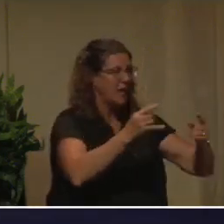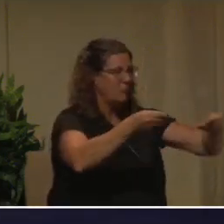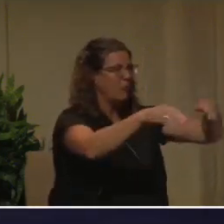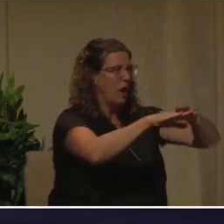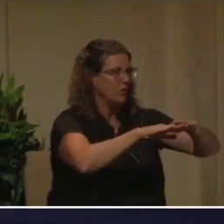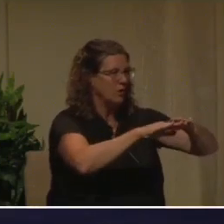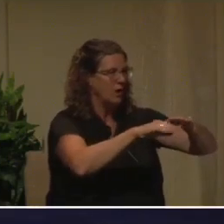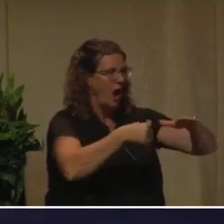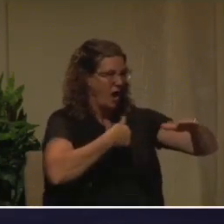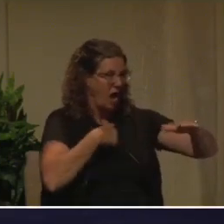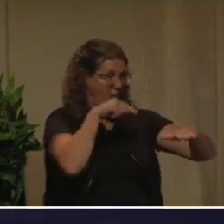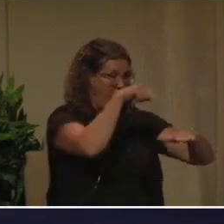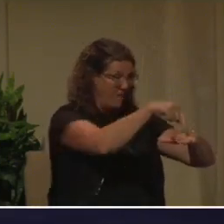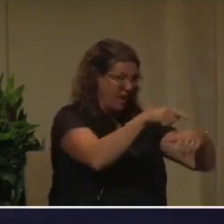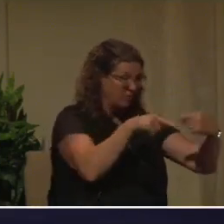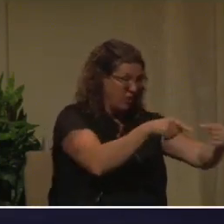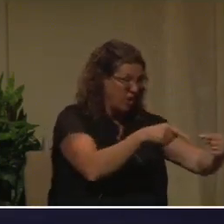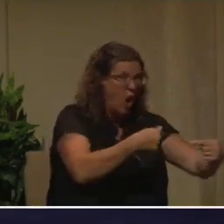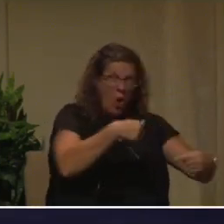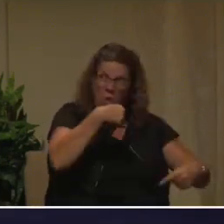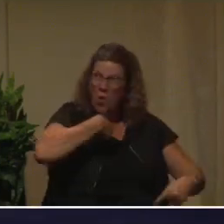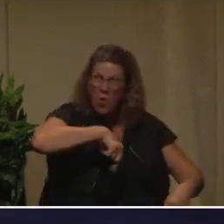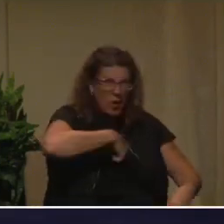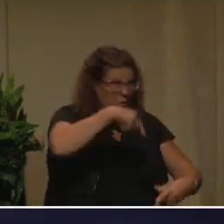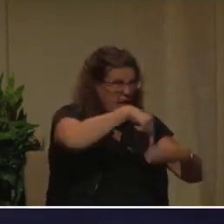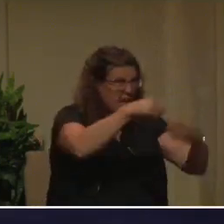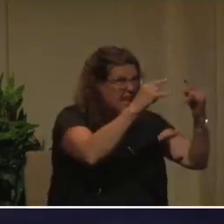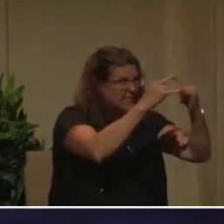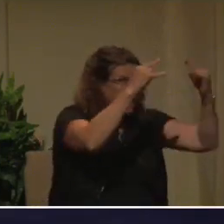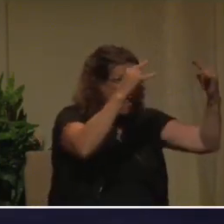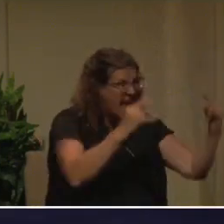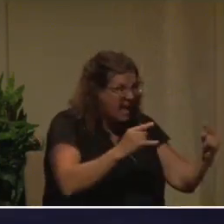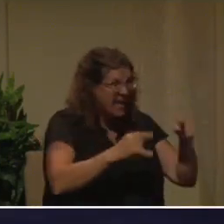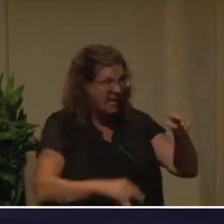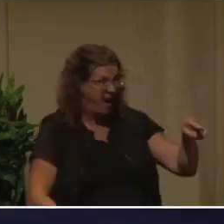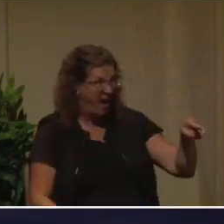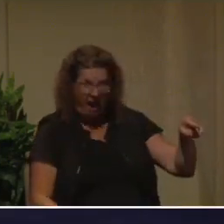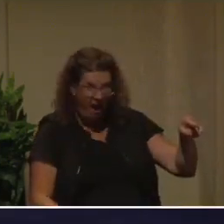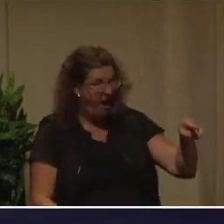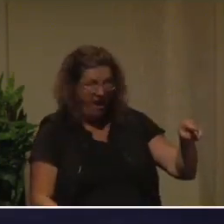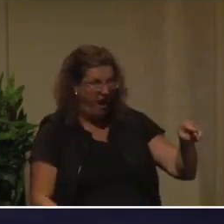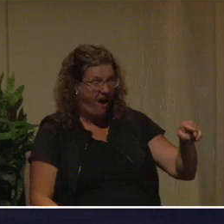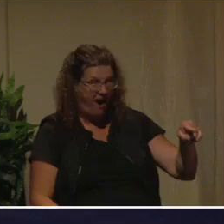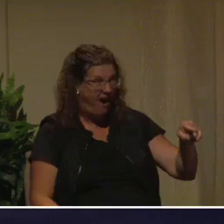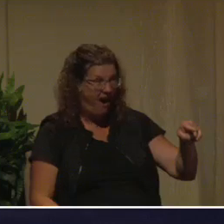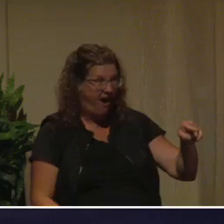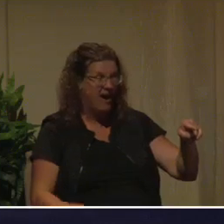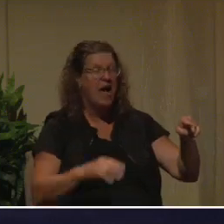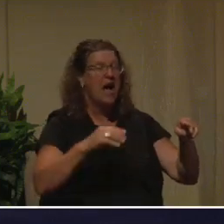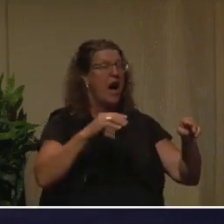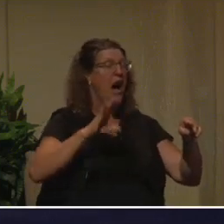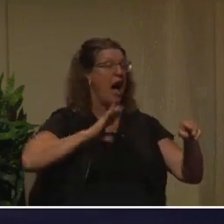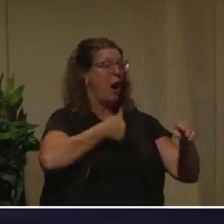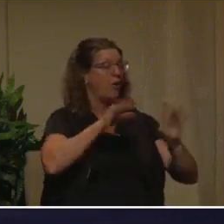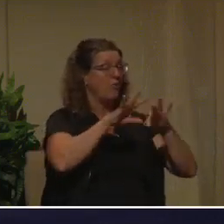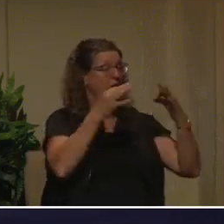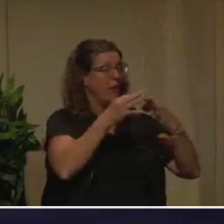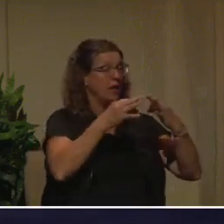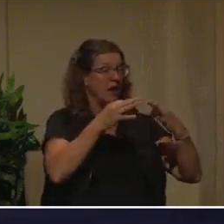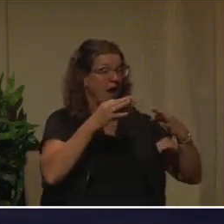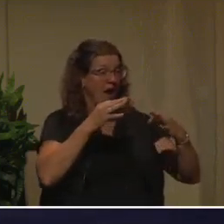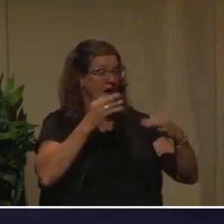was, we were in a tent. You would have been picking birds out of the trees the next morning,